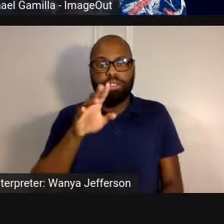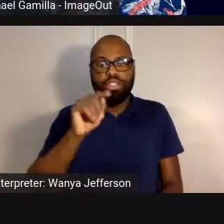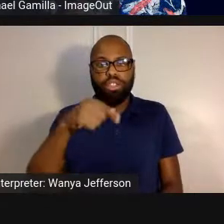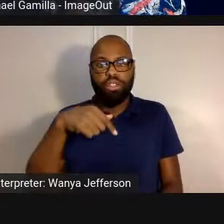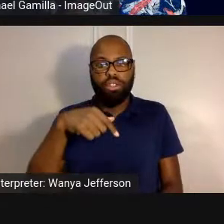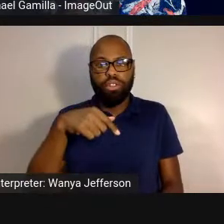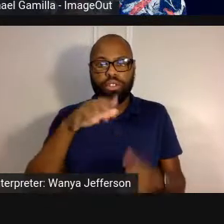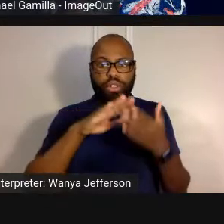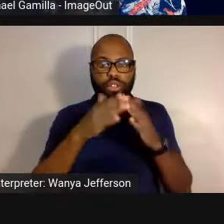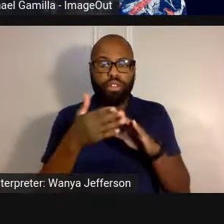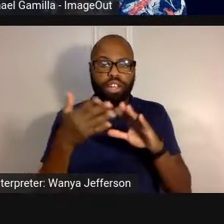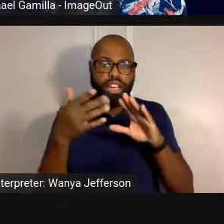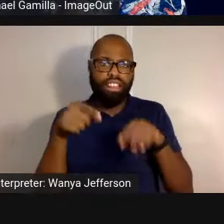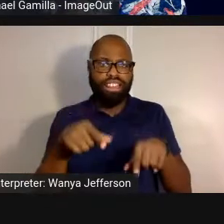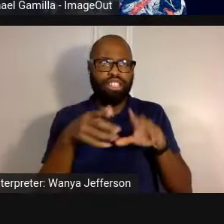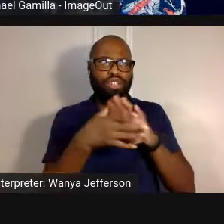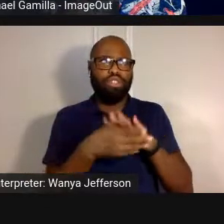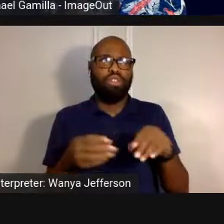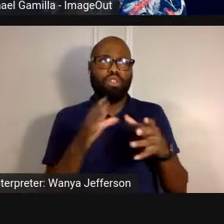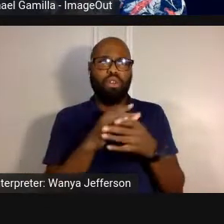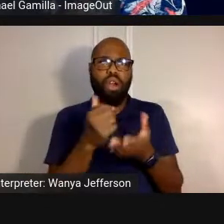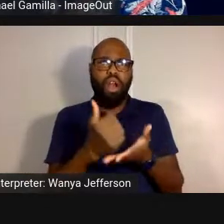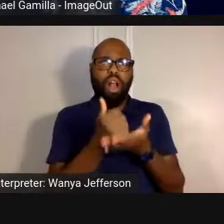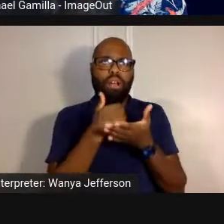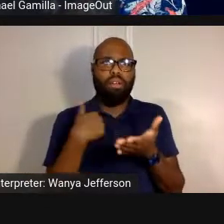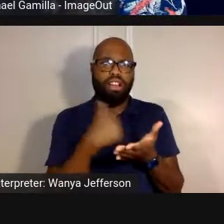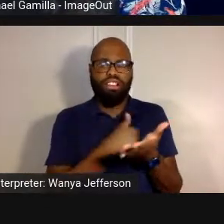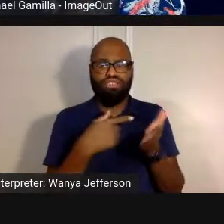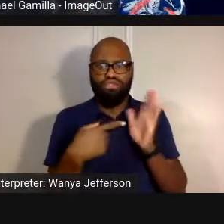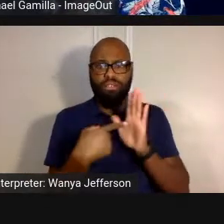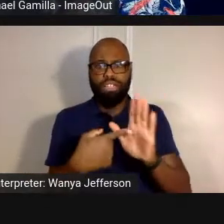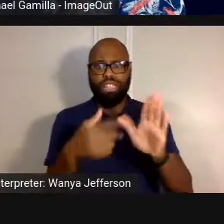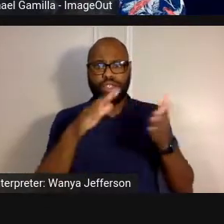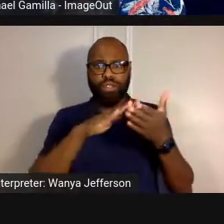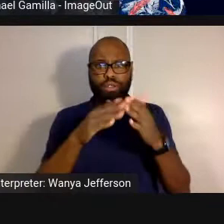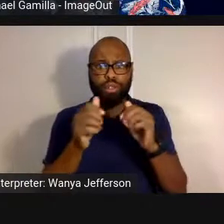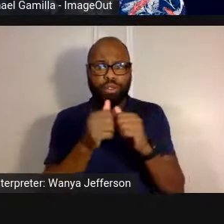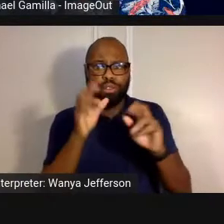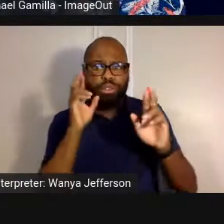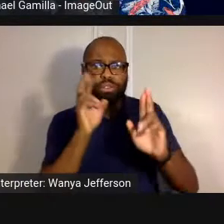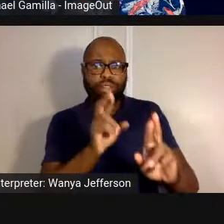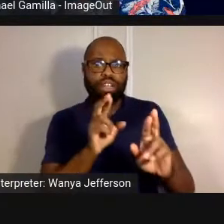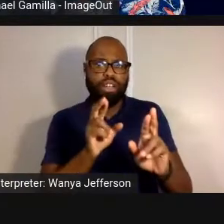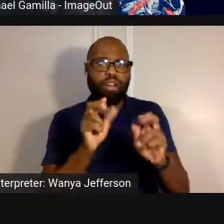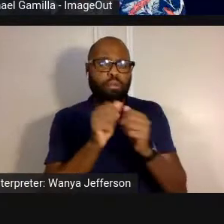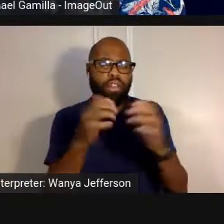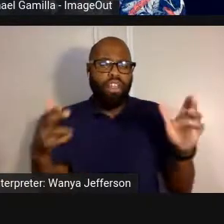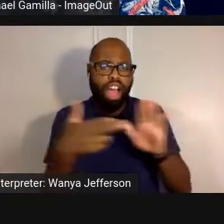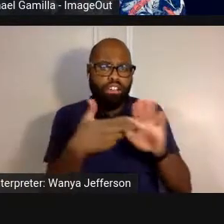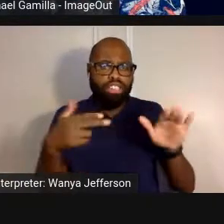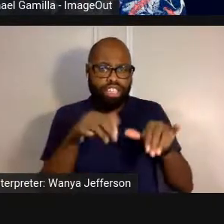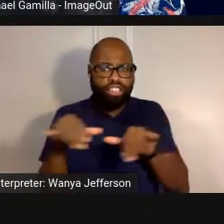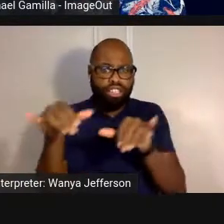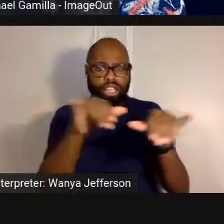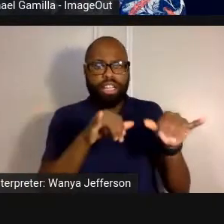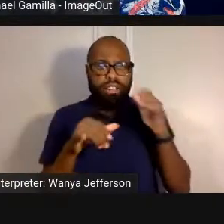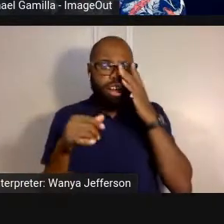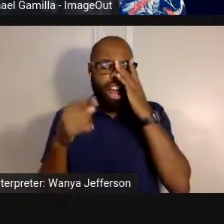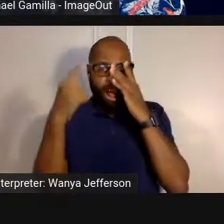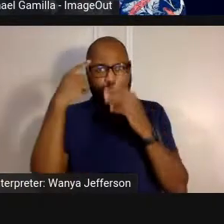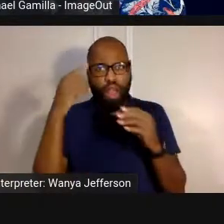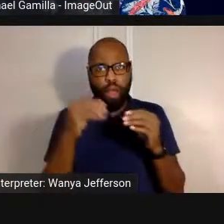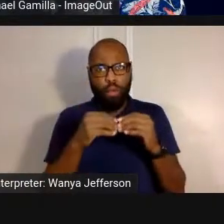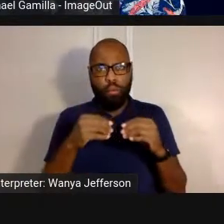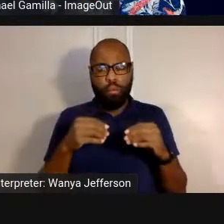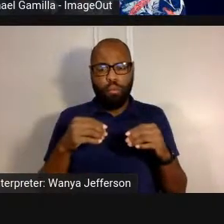story help us to represent this community with respect and without stereotypes. I think that I was more worried about